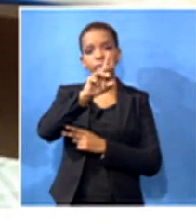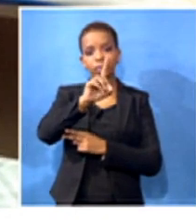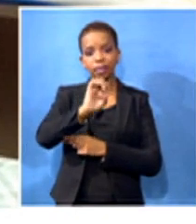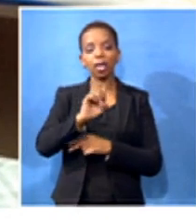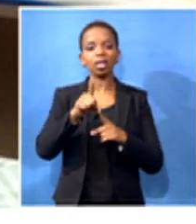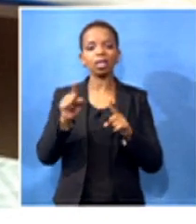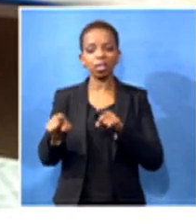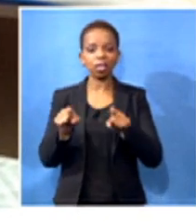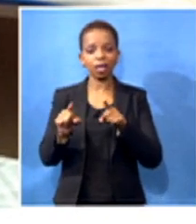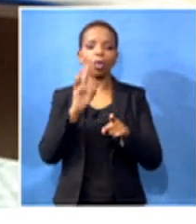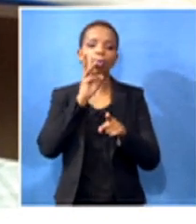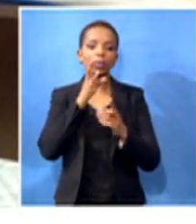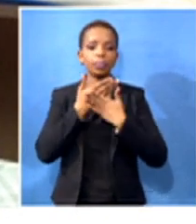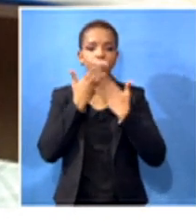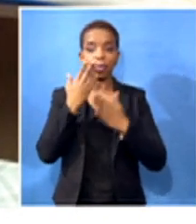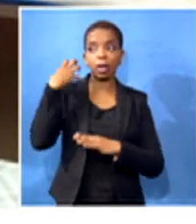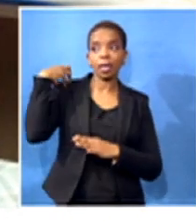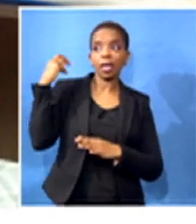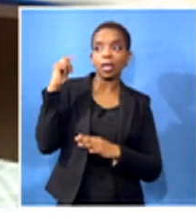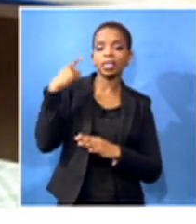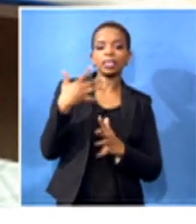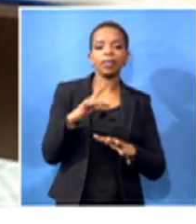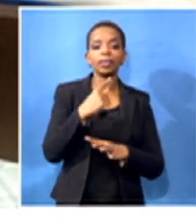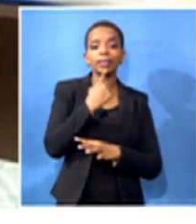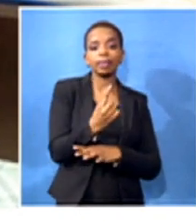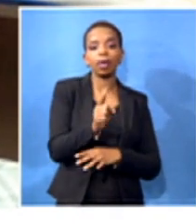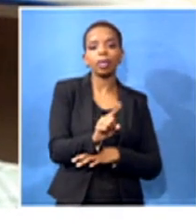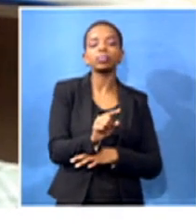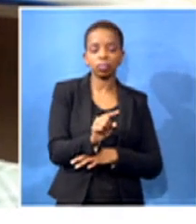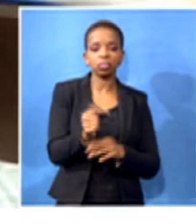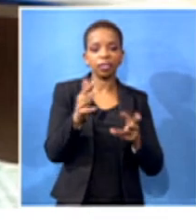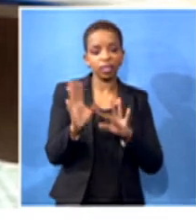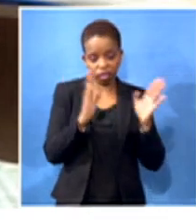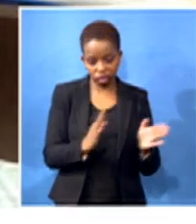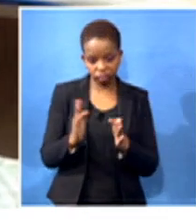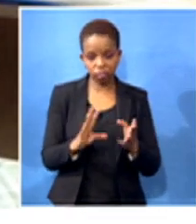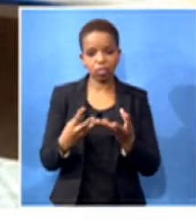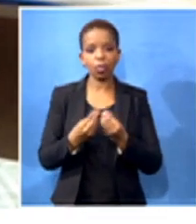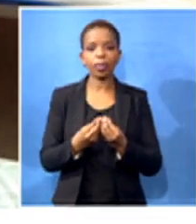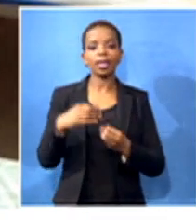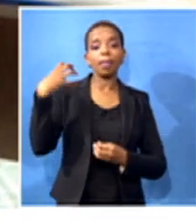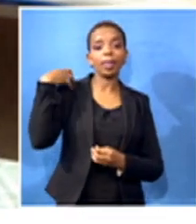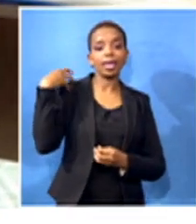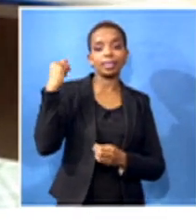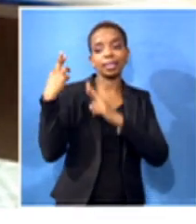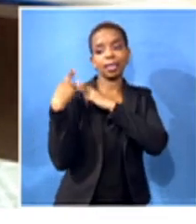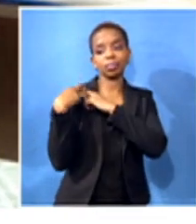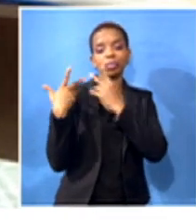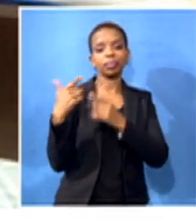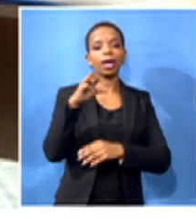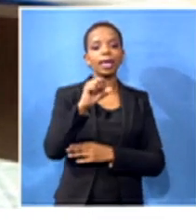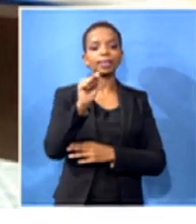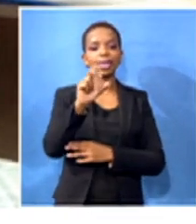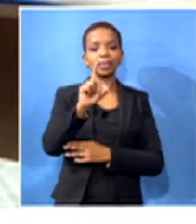say they've made an agreement with the minister responsible for SNDF, and SNDF will be coming in